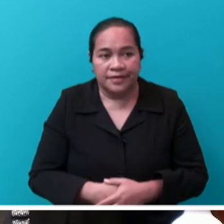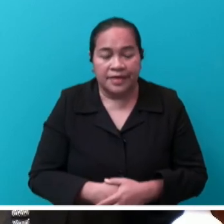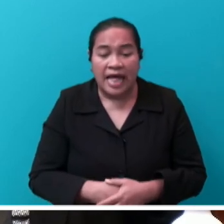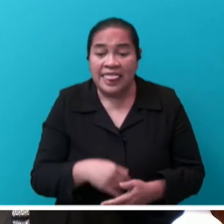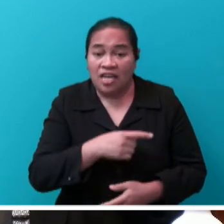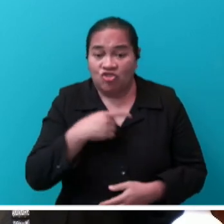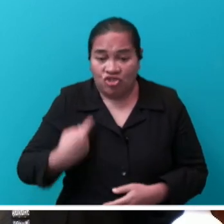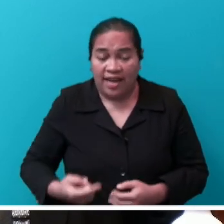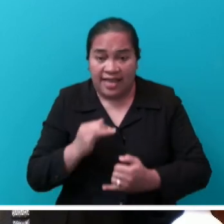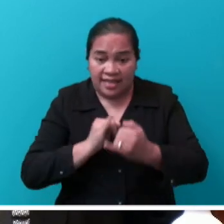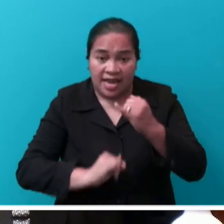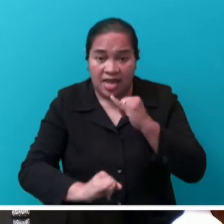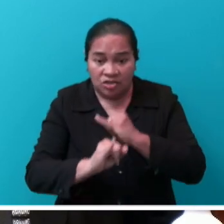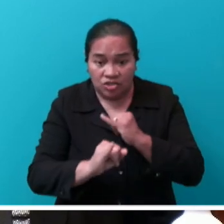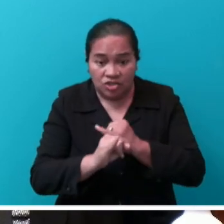China International